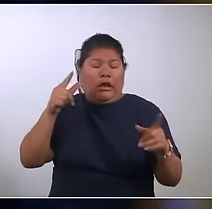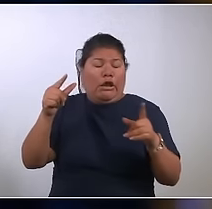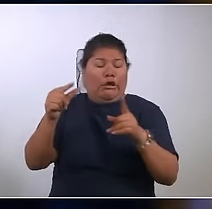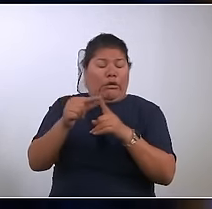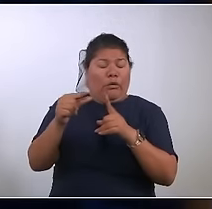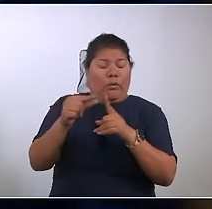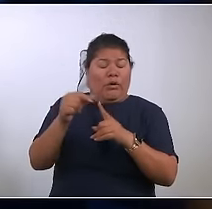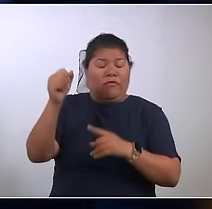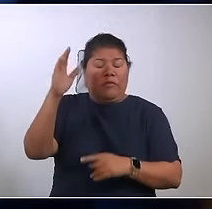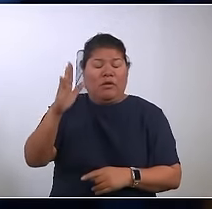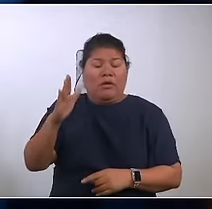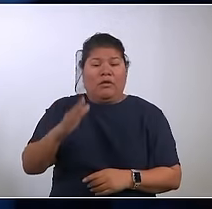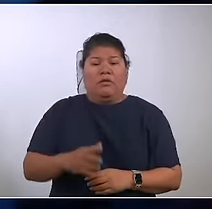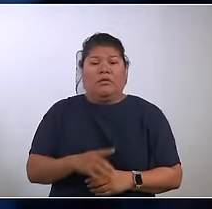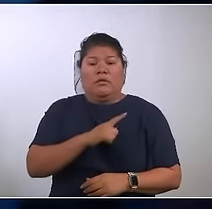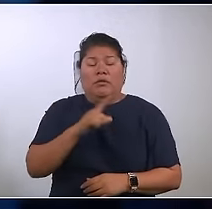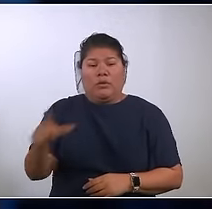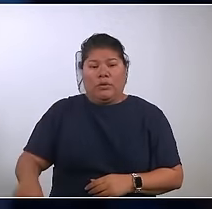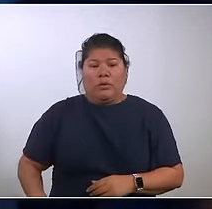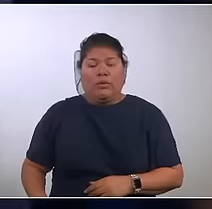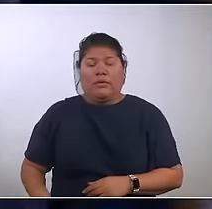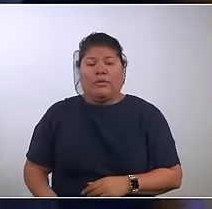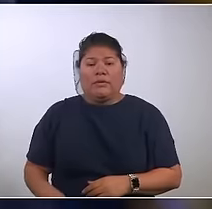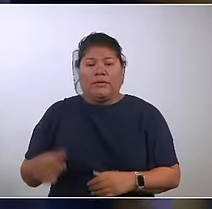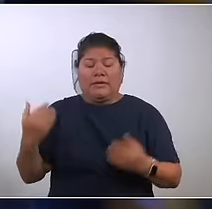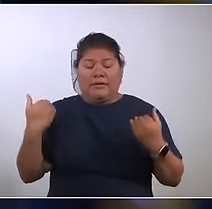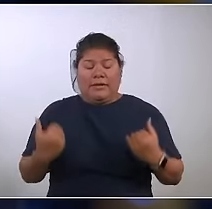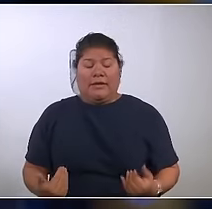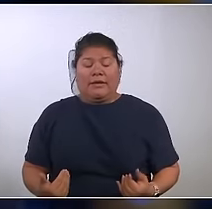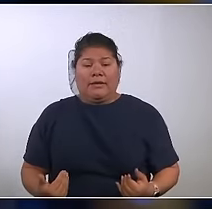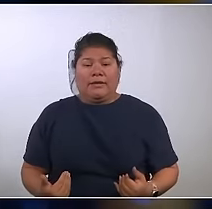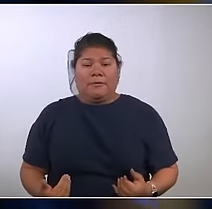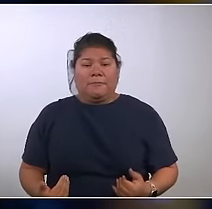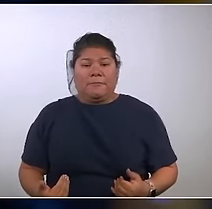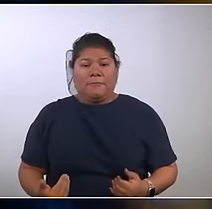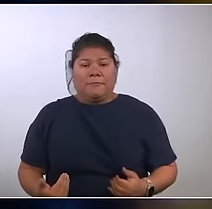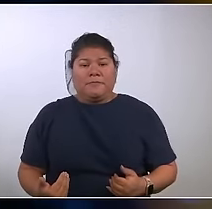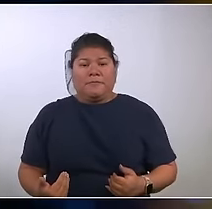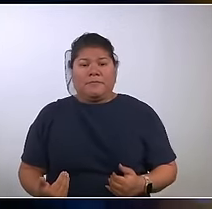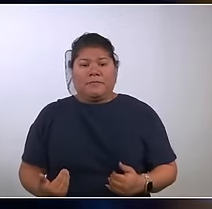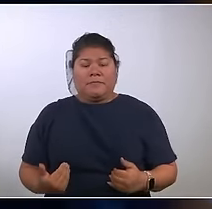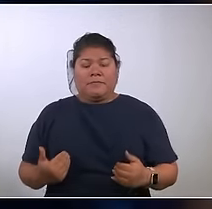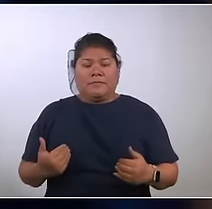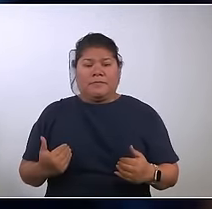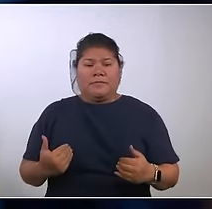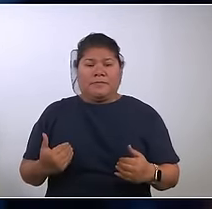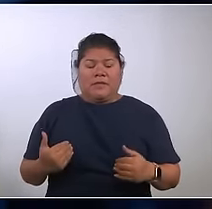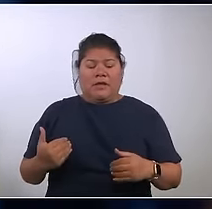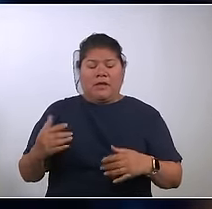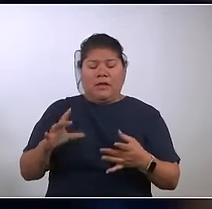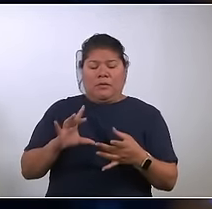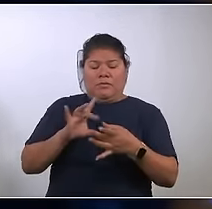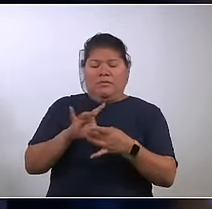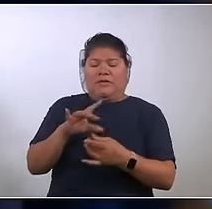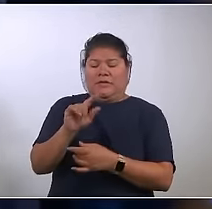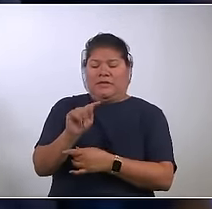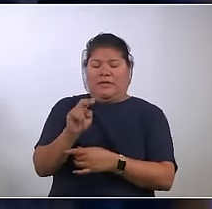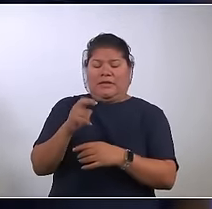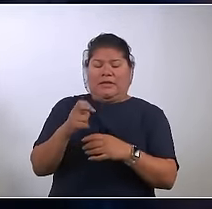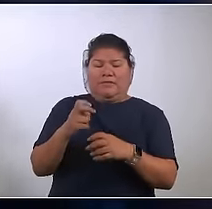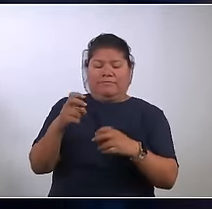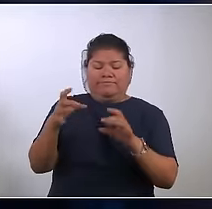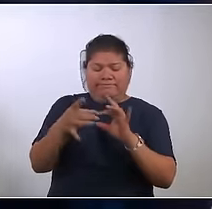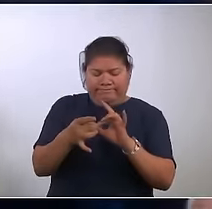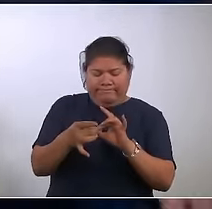Jehová, hear the word of the Lord, y yo, and I, pondré tendones sobre ellos, shall put tendons upon